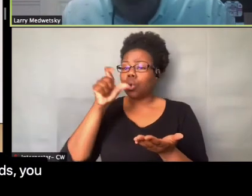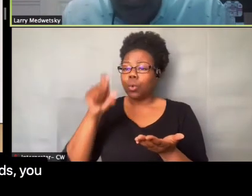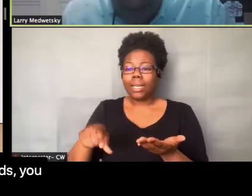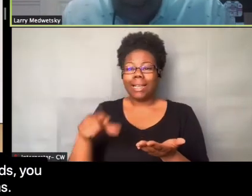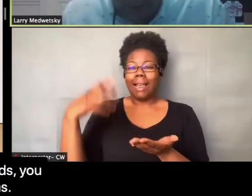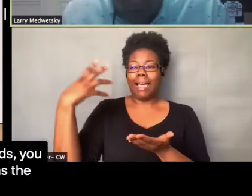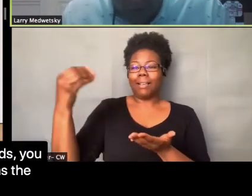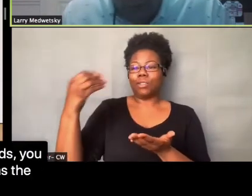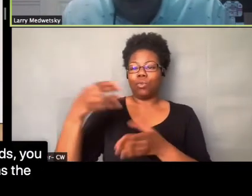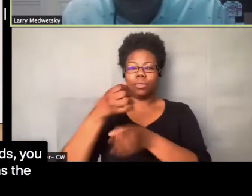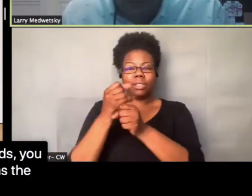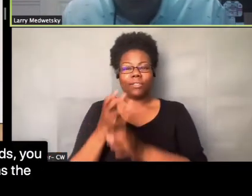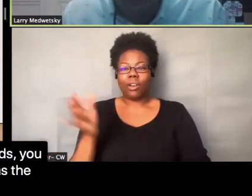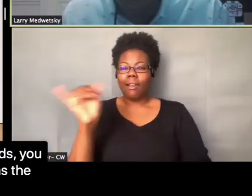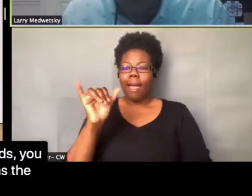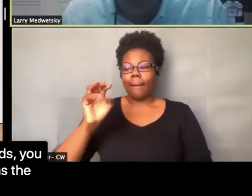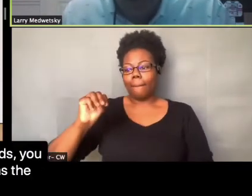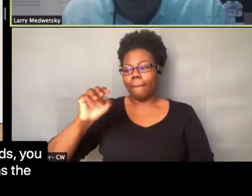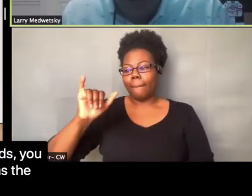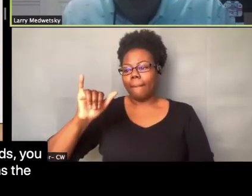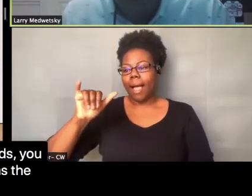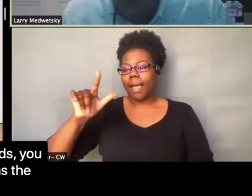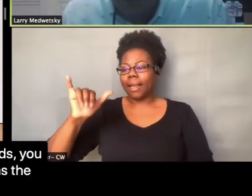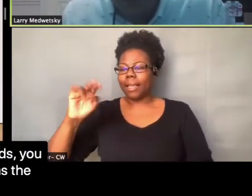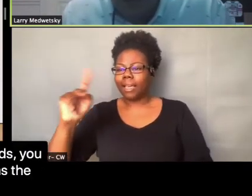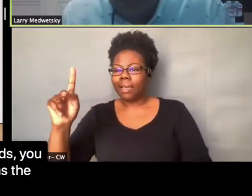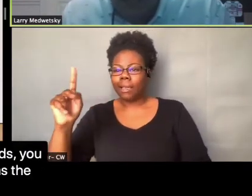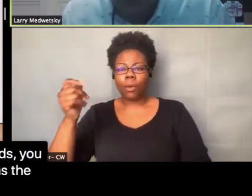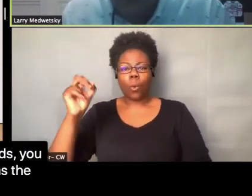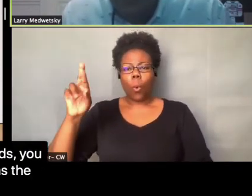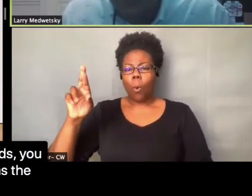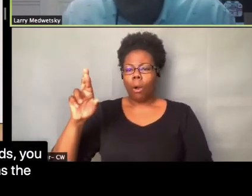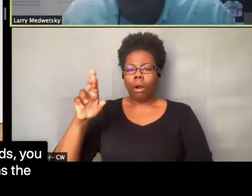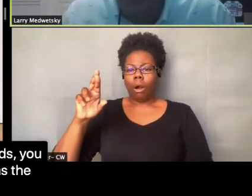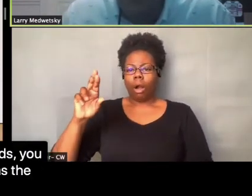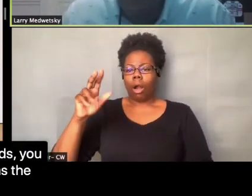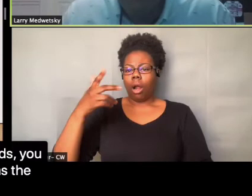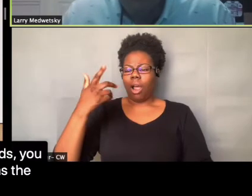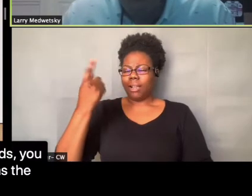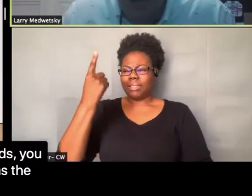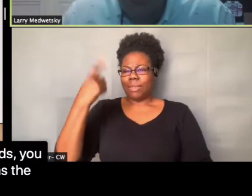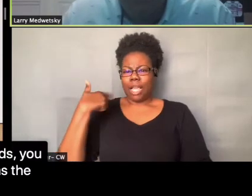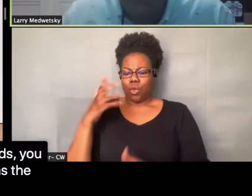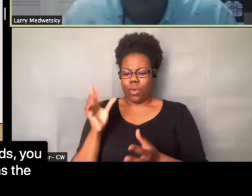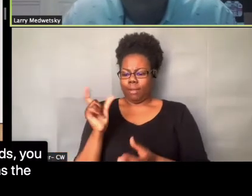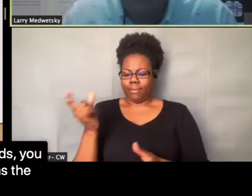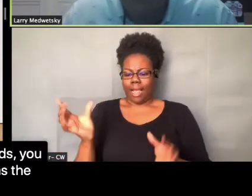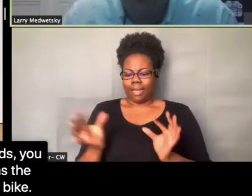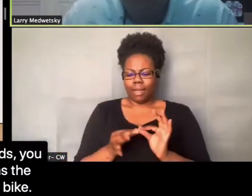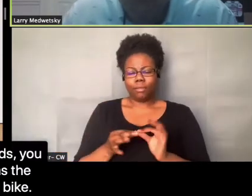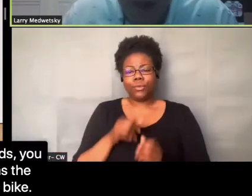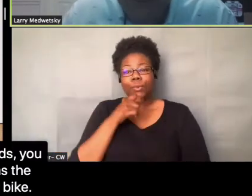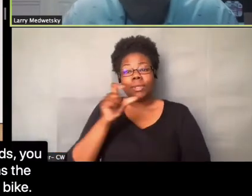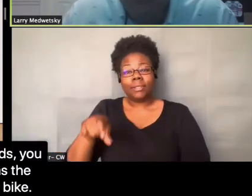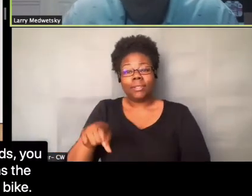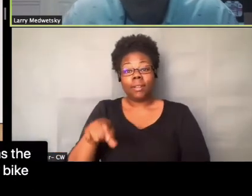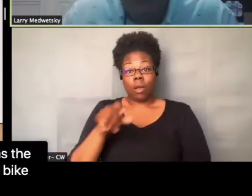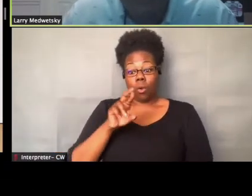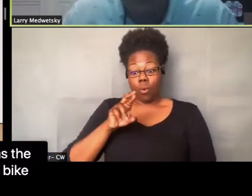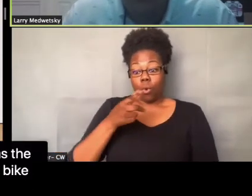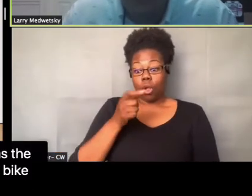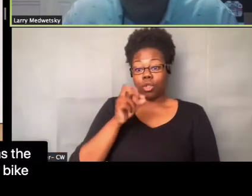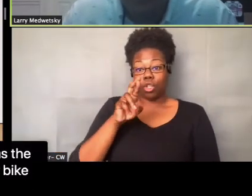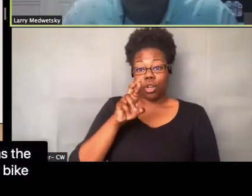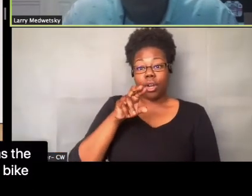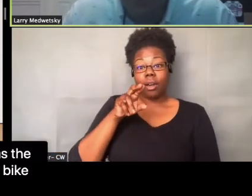as the MyLink or a little a device that you attach. The radio mic can stream right to the hearing